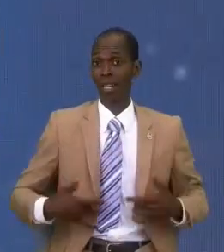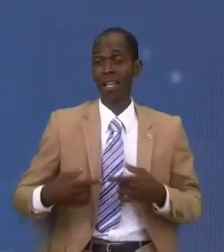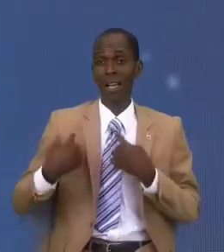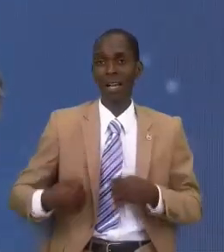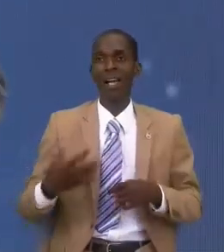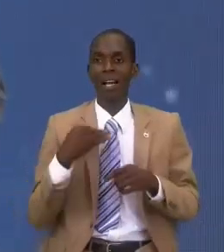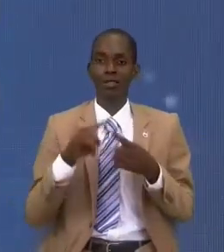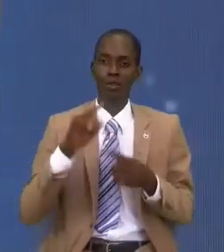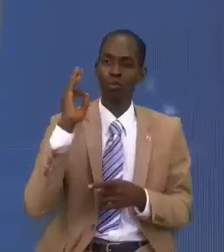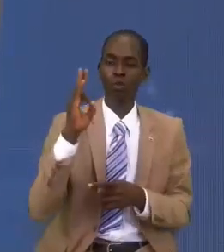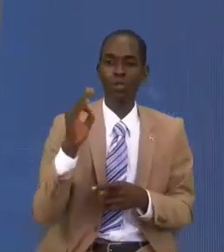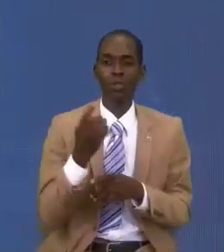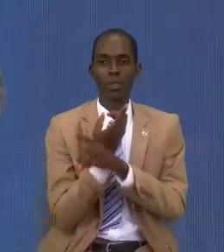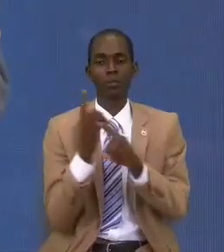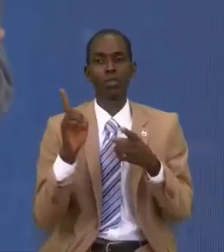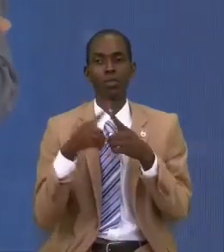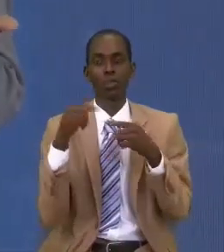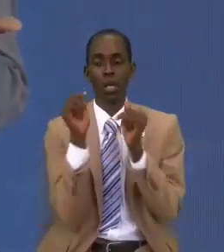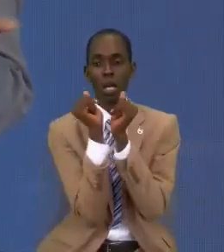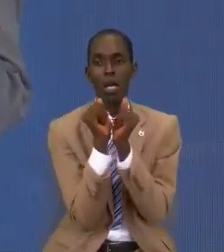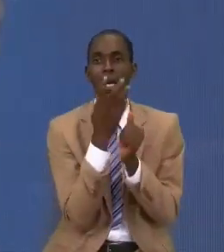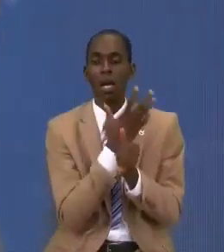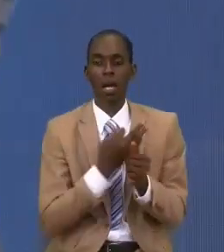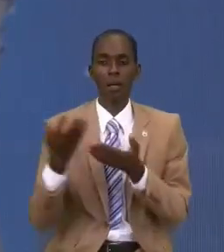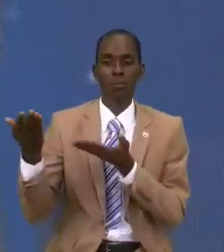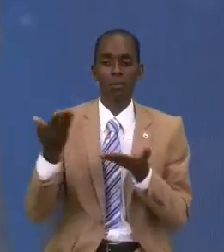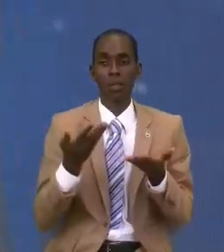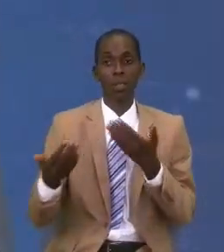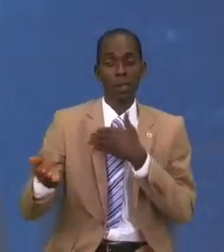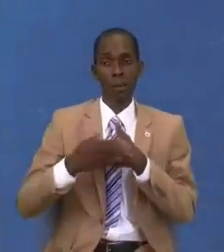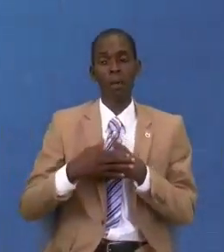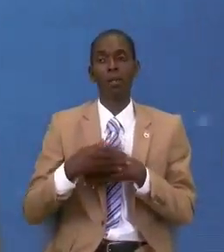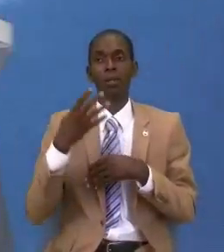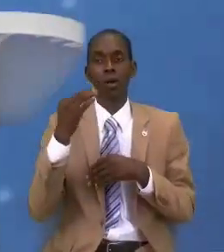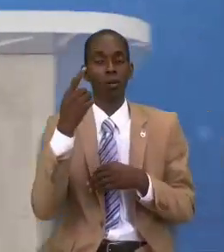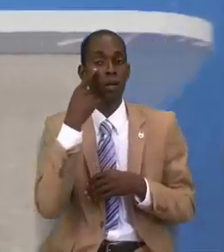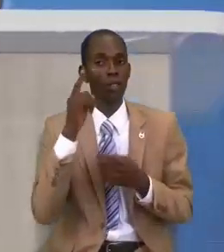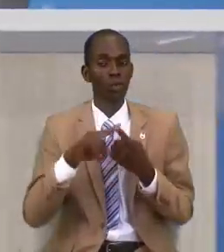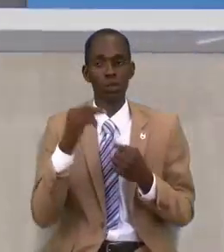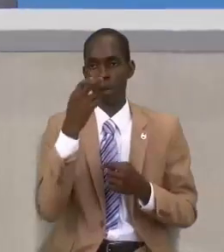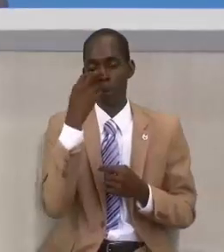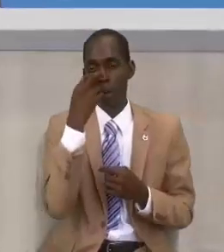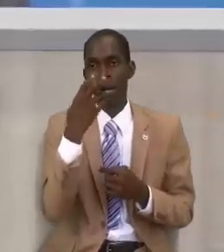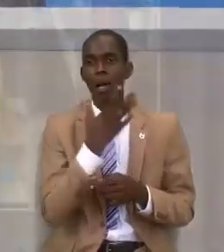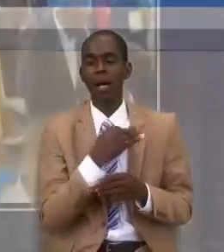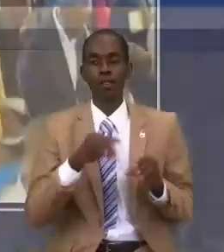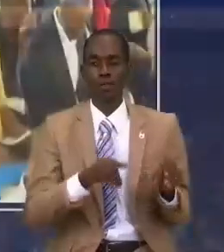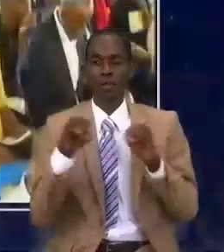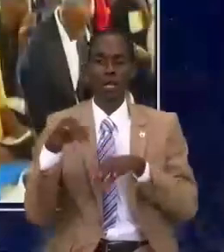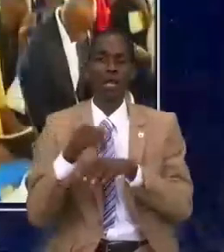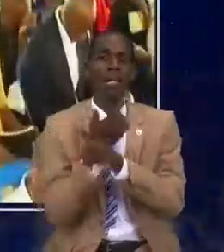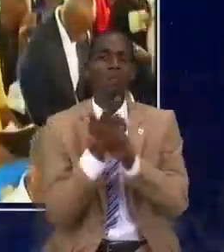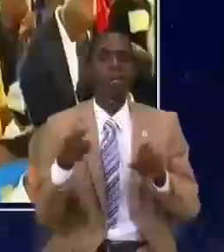of sight to the blind and to set at liberty them that are bruised. Look at